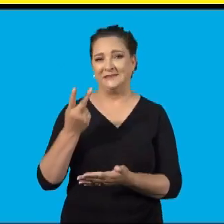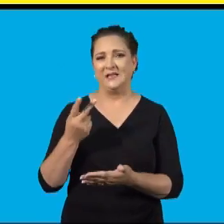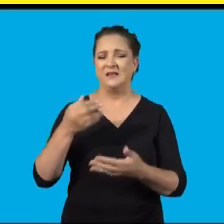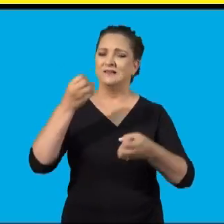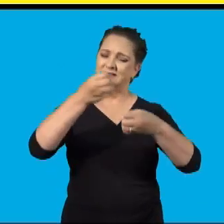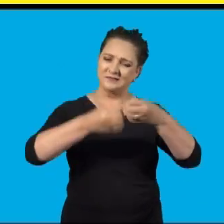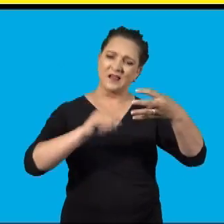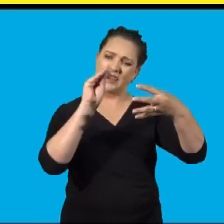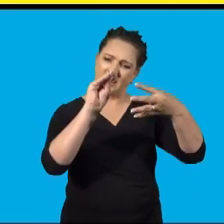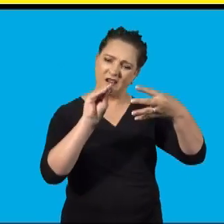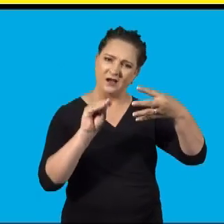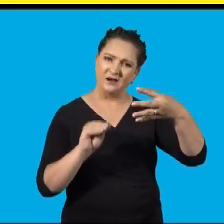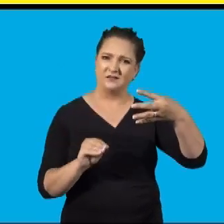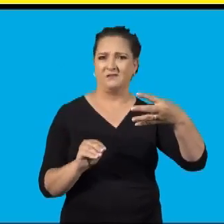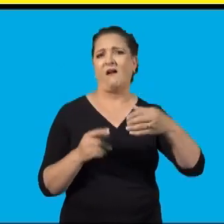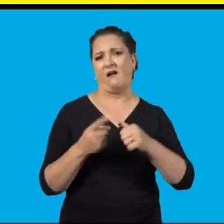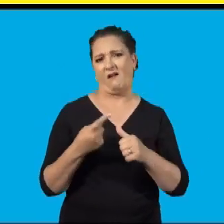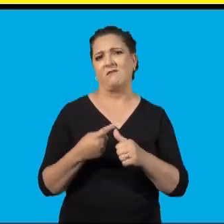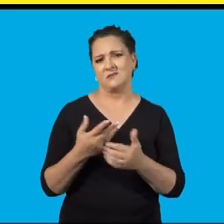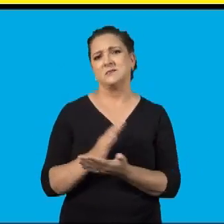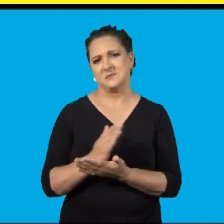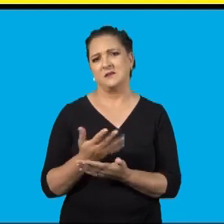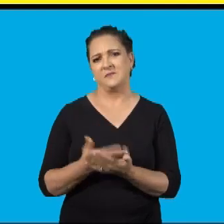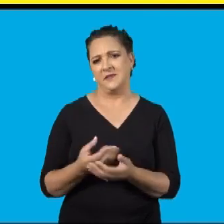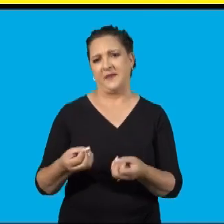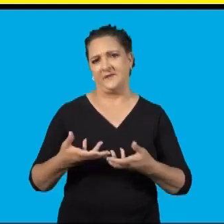tracking devices. So these are some of the